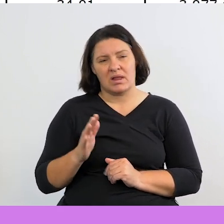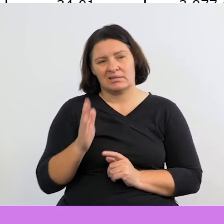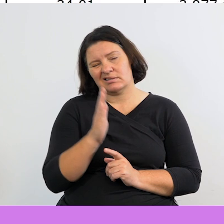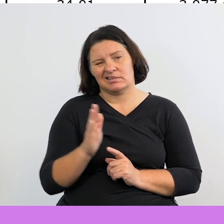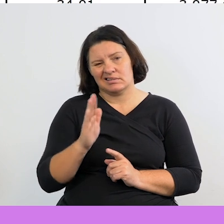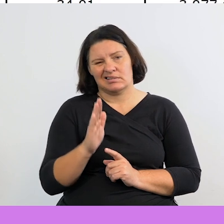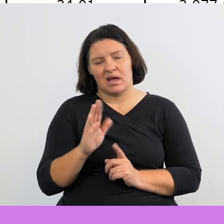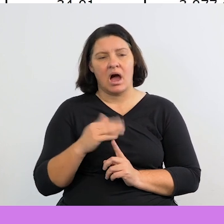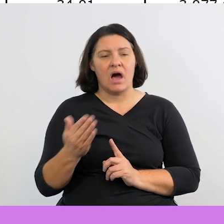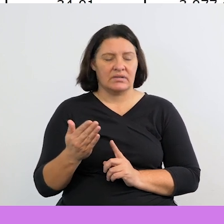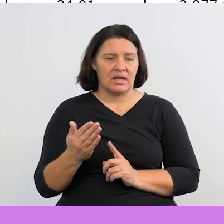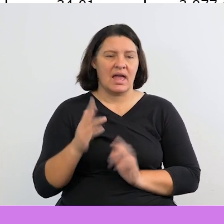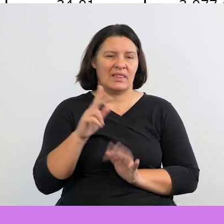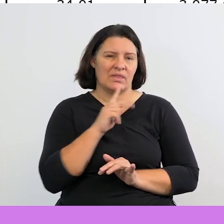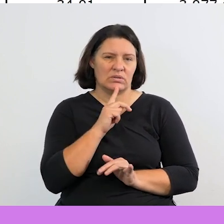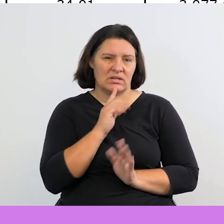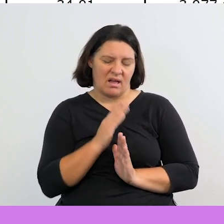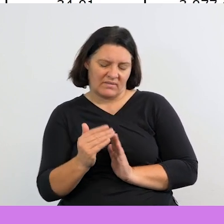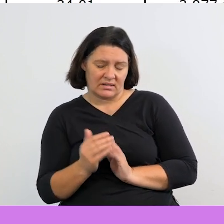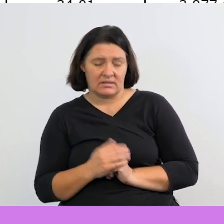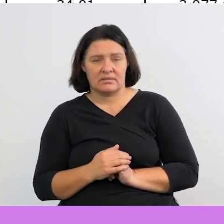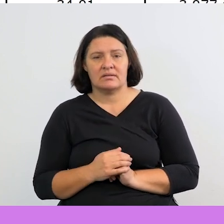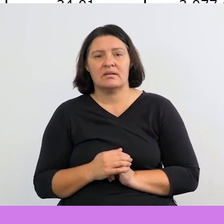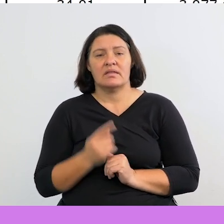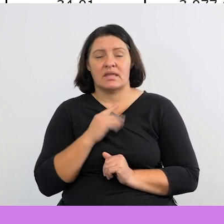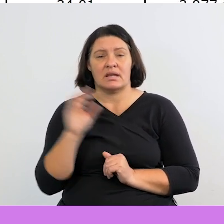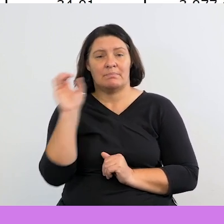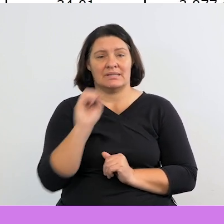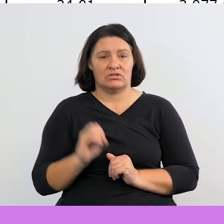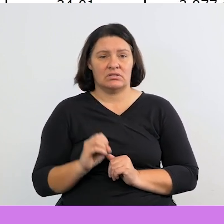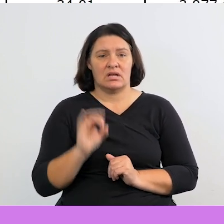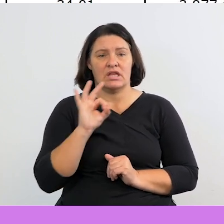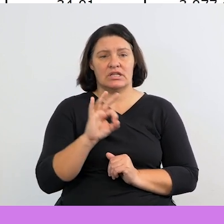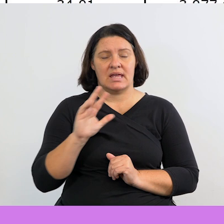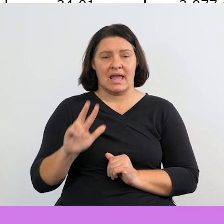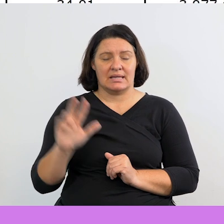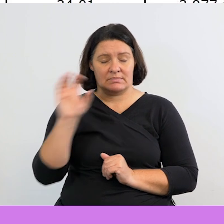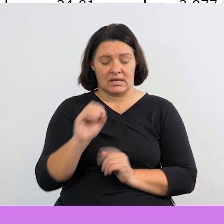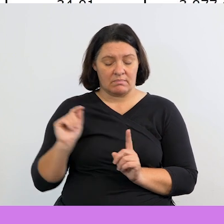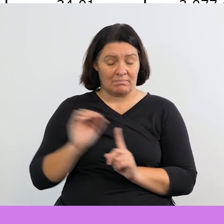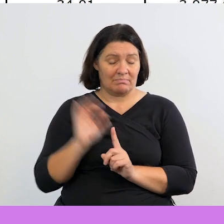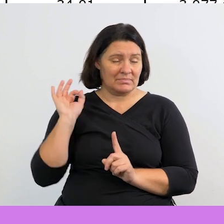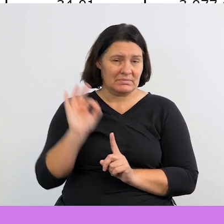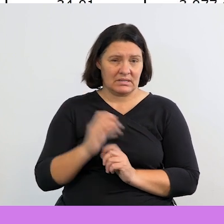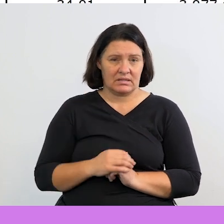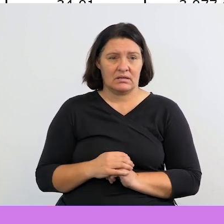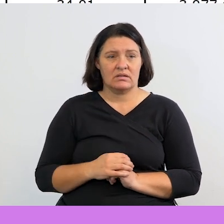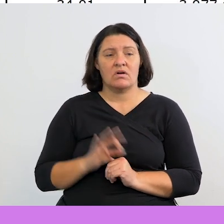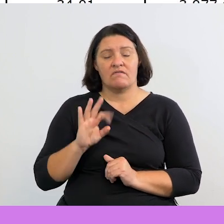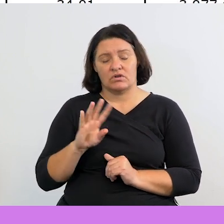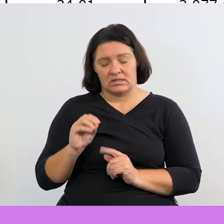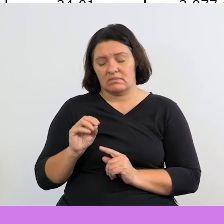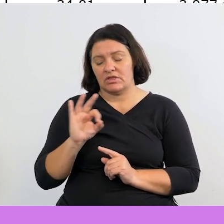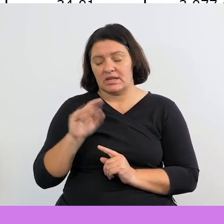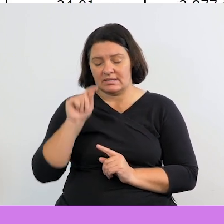it will be more or less be just after our 8,000, right? And then the percentage here is 38% on the dot. So meaning